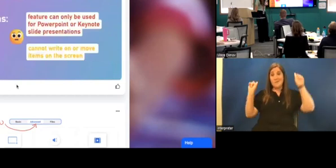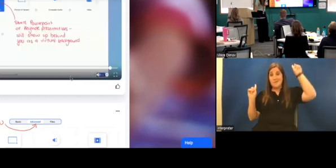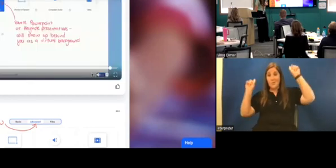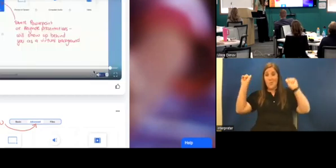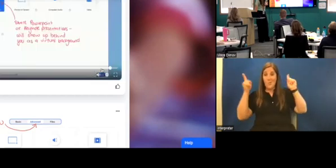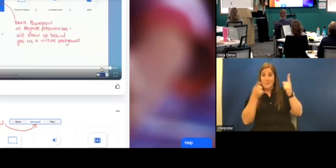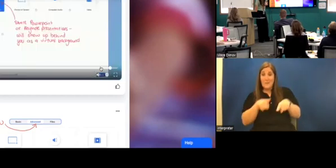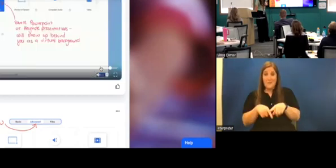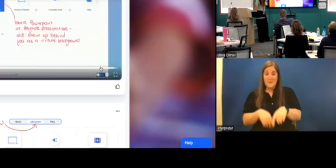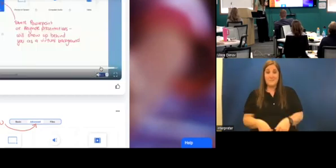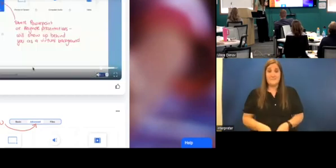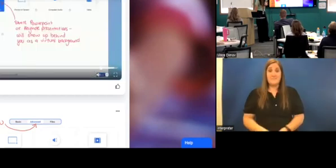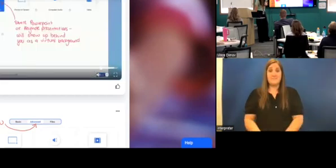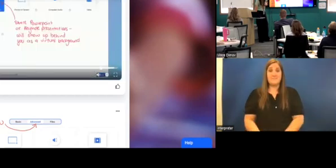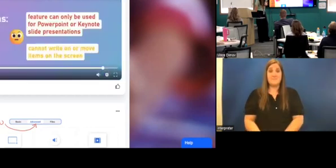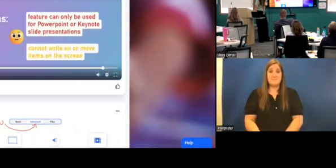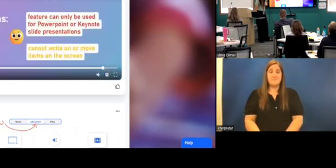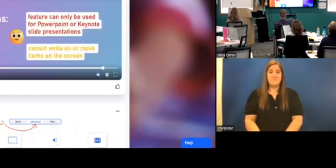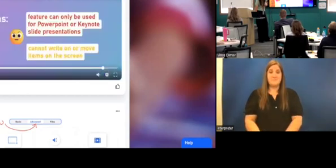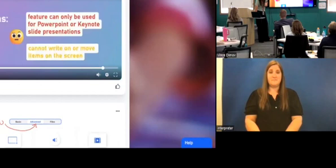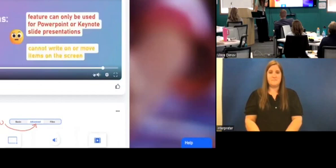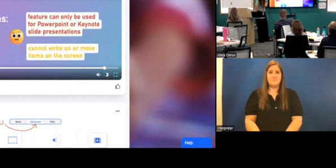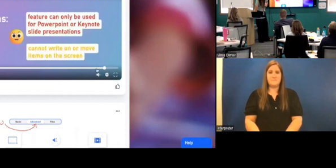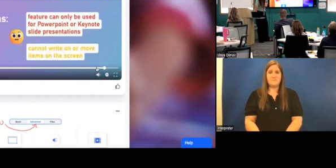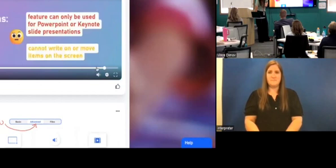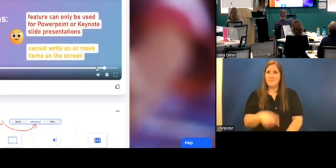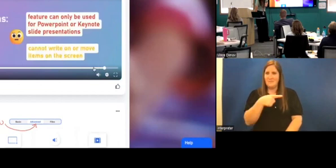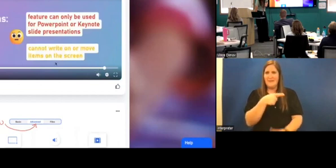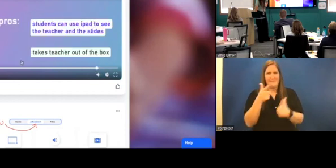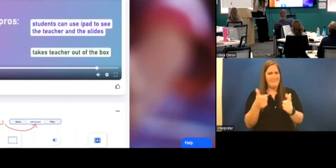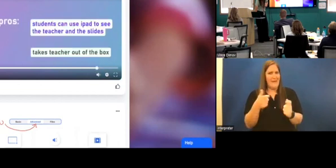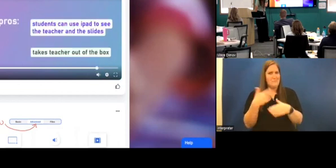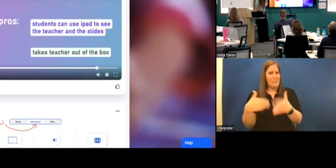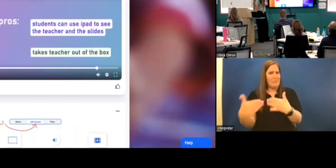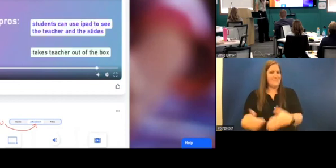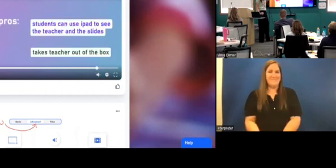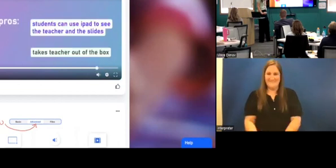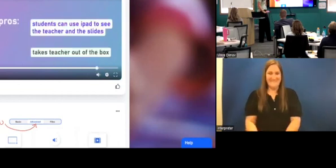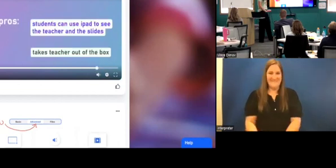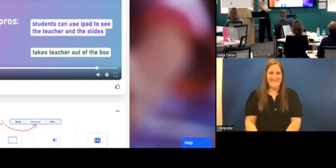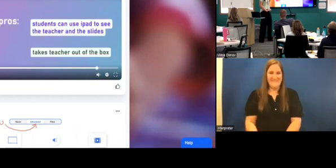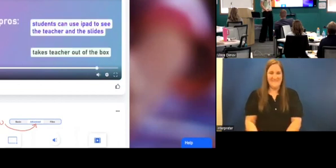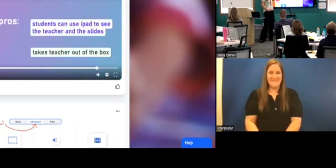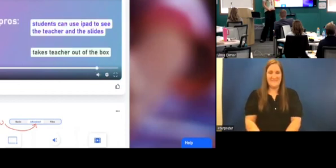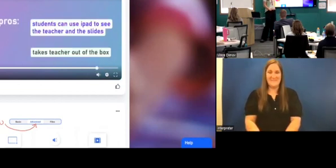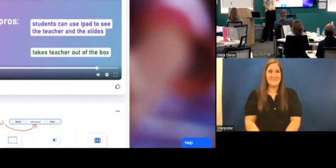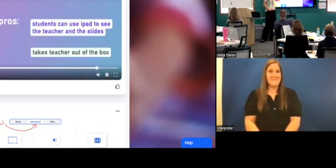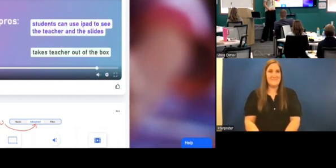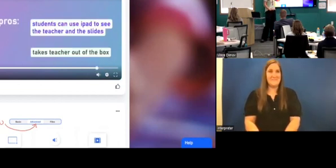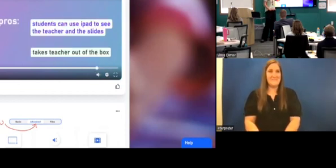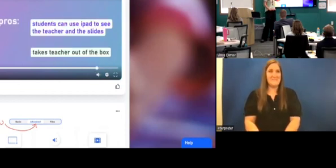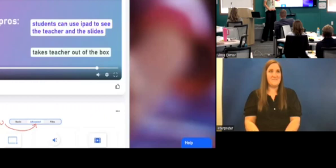The little thing is going too fast. Let's see. Stop. Okay, so some of